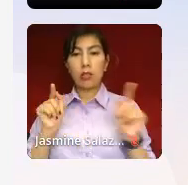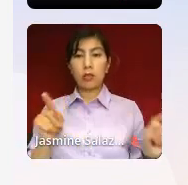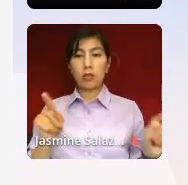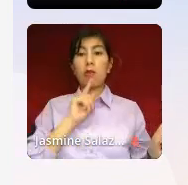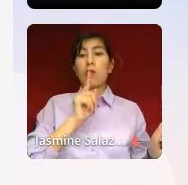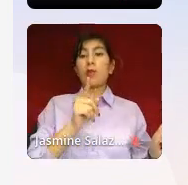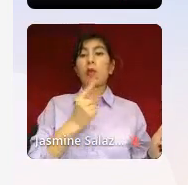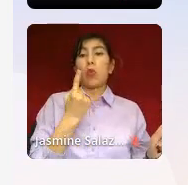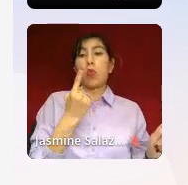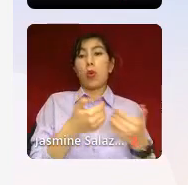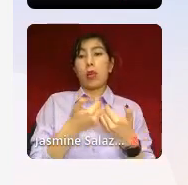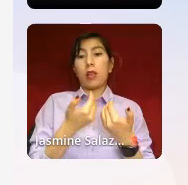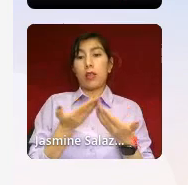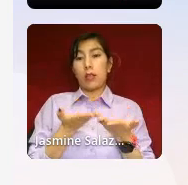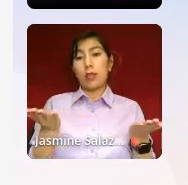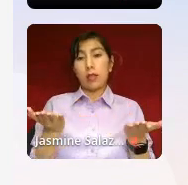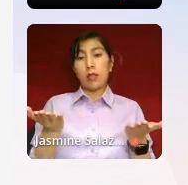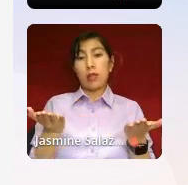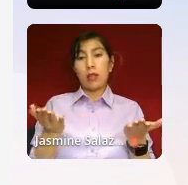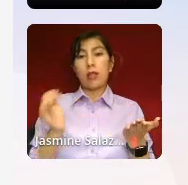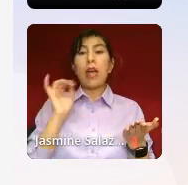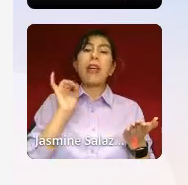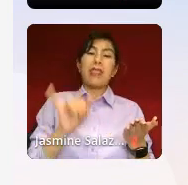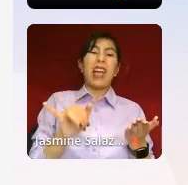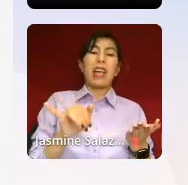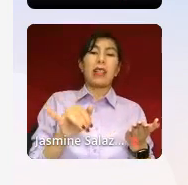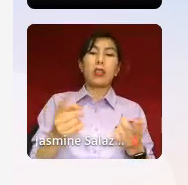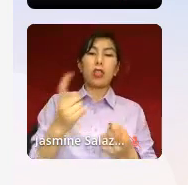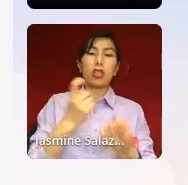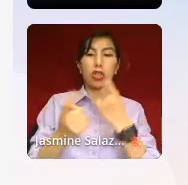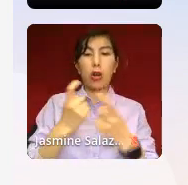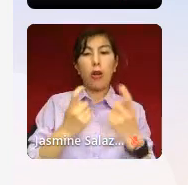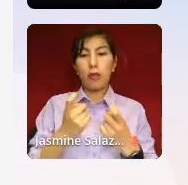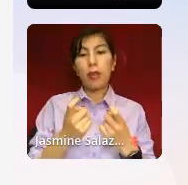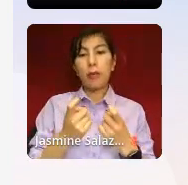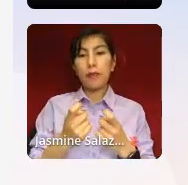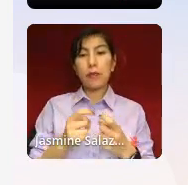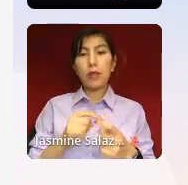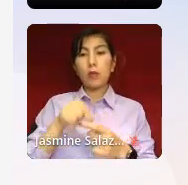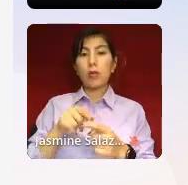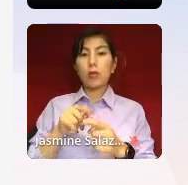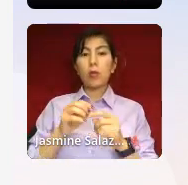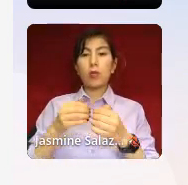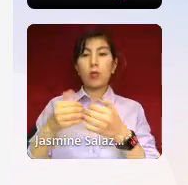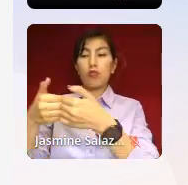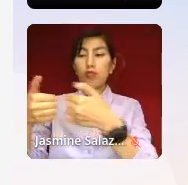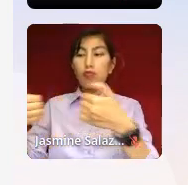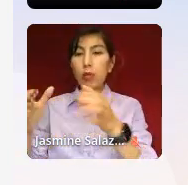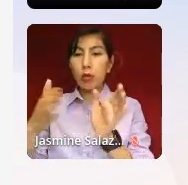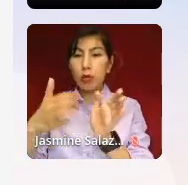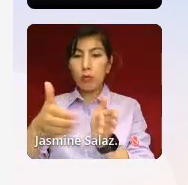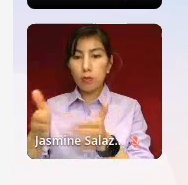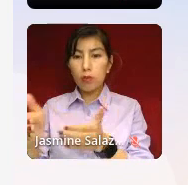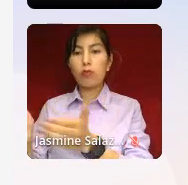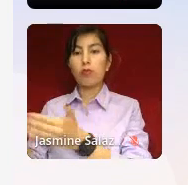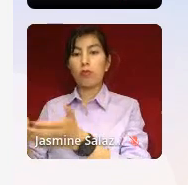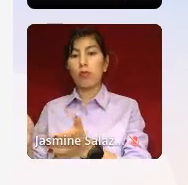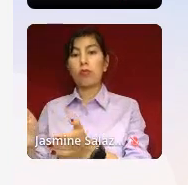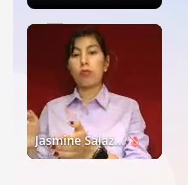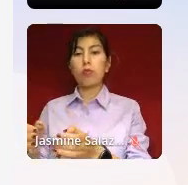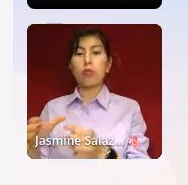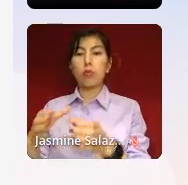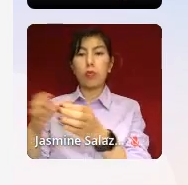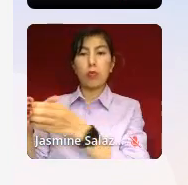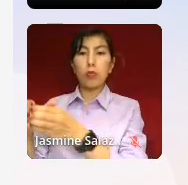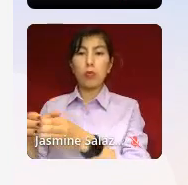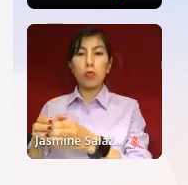one thing, and that is the survey. When you go into your breakout groups, those concurrent sessions that are